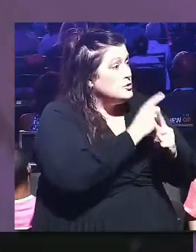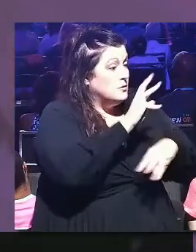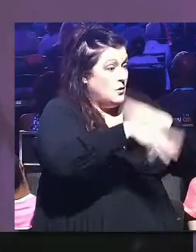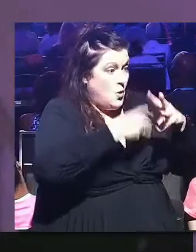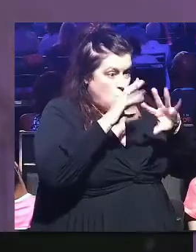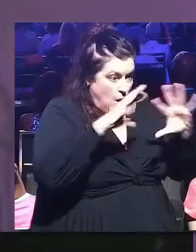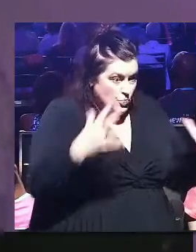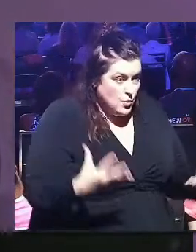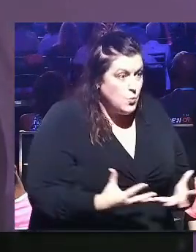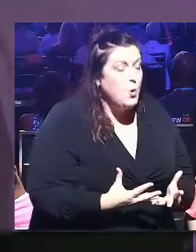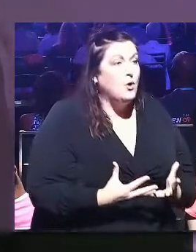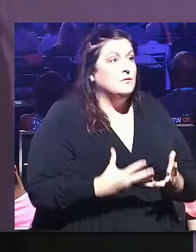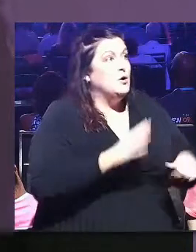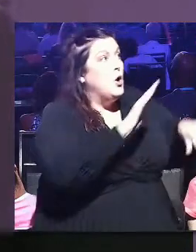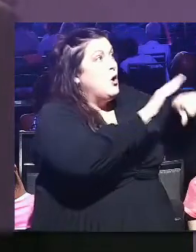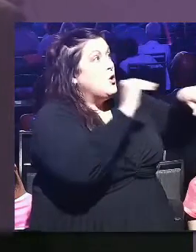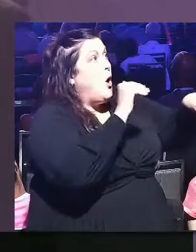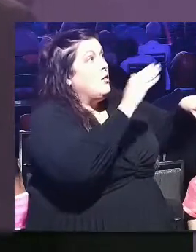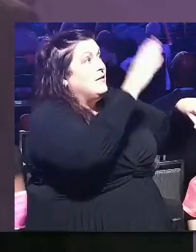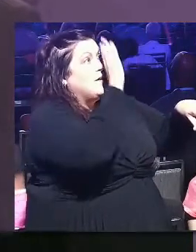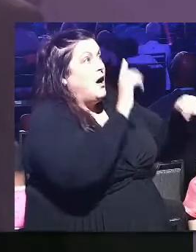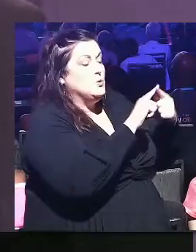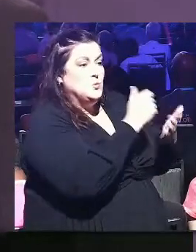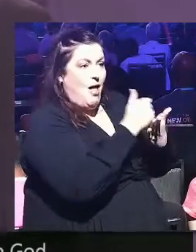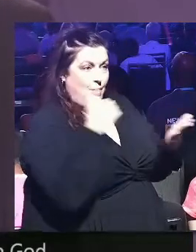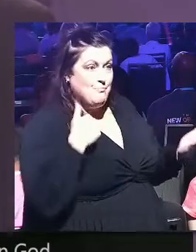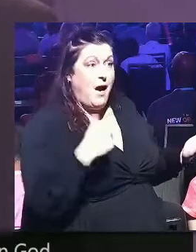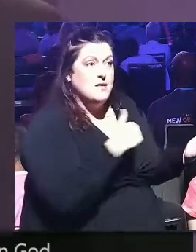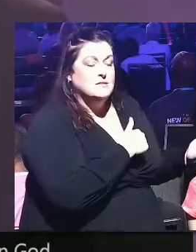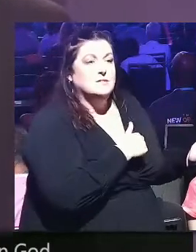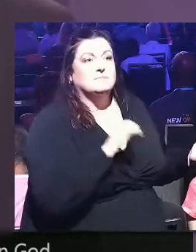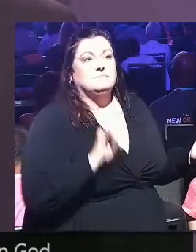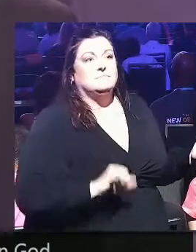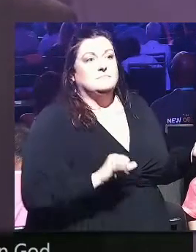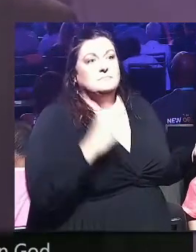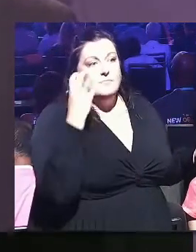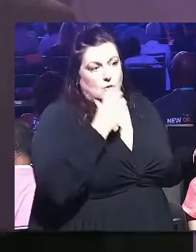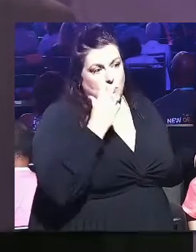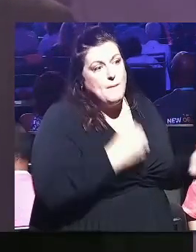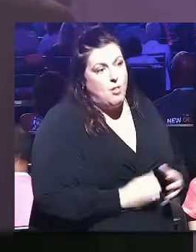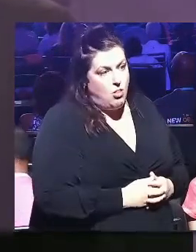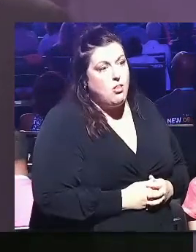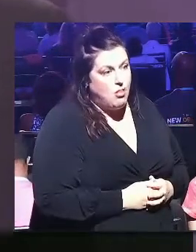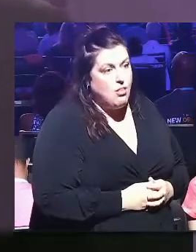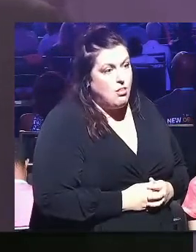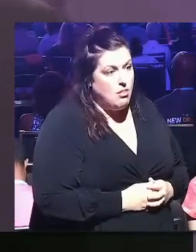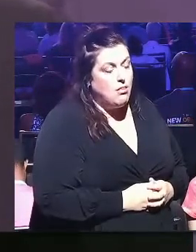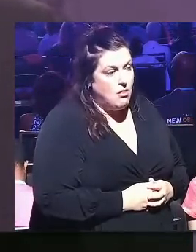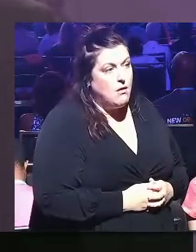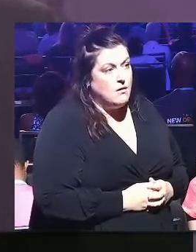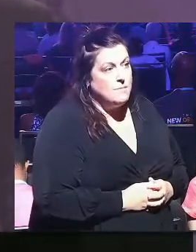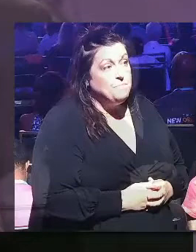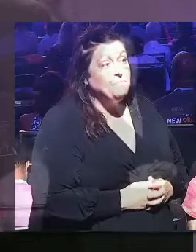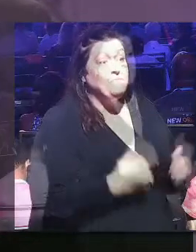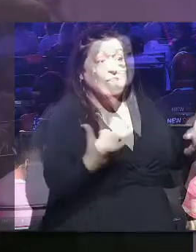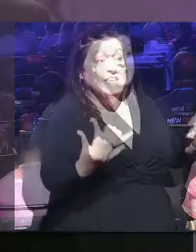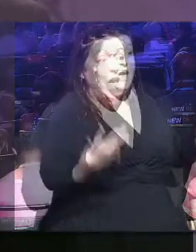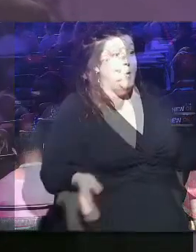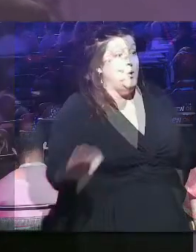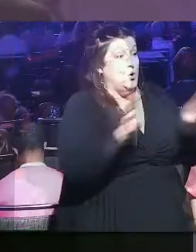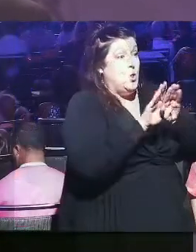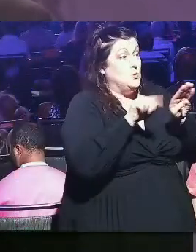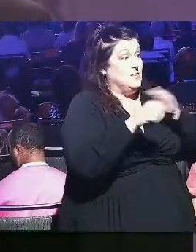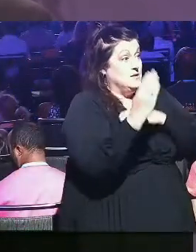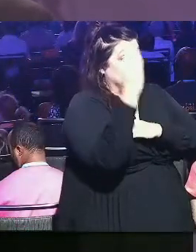world calling on God to help us. It's just been incredible. As we close out this